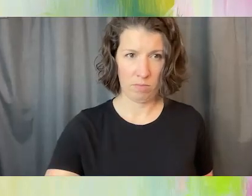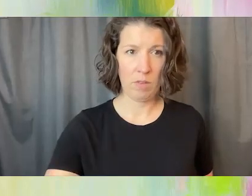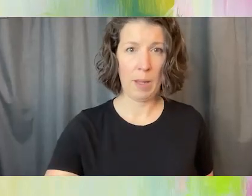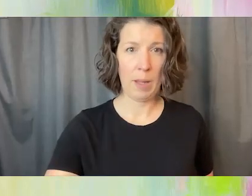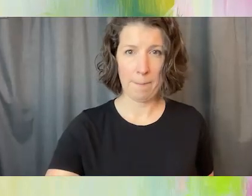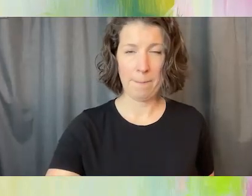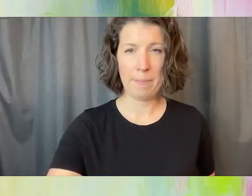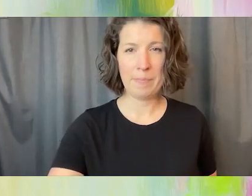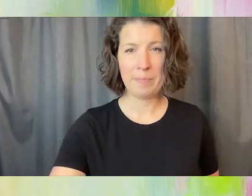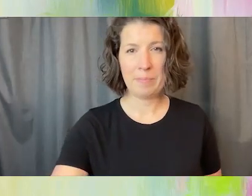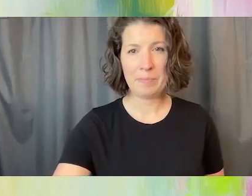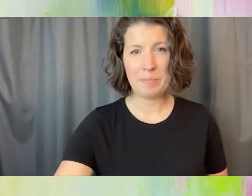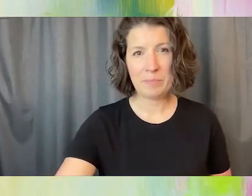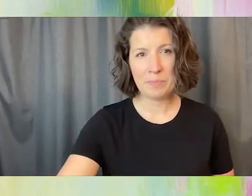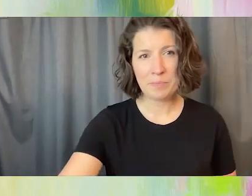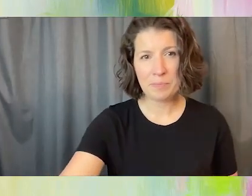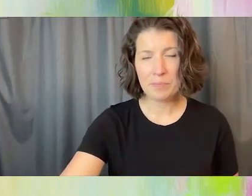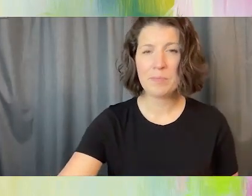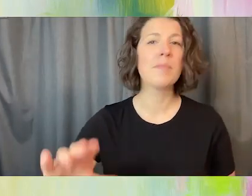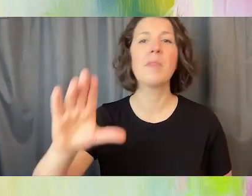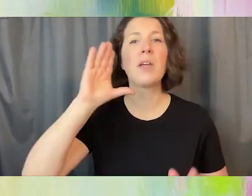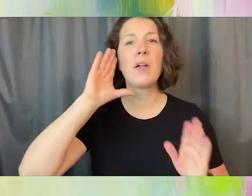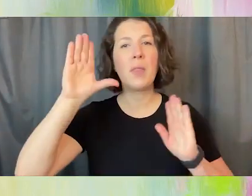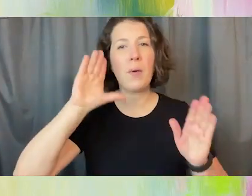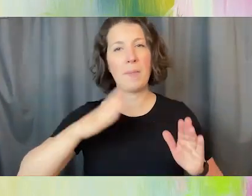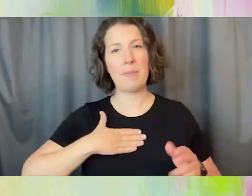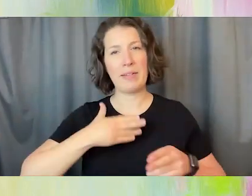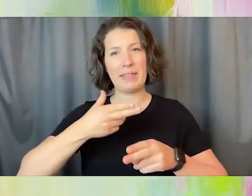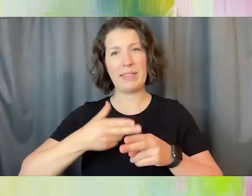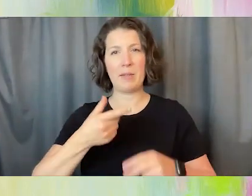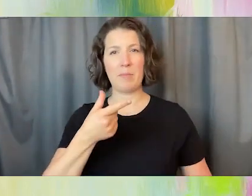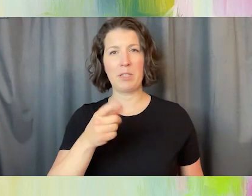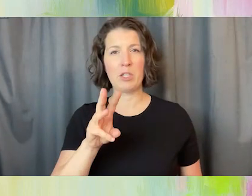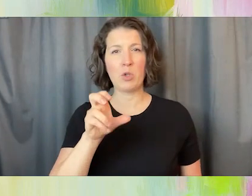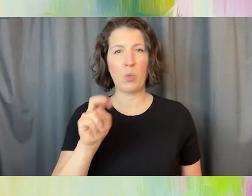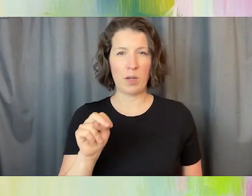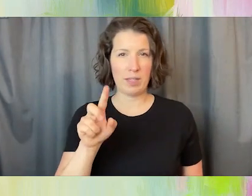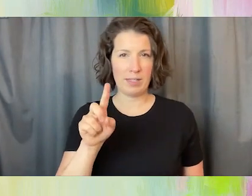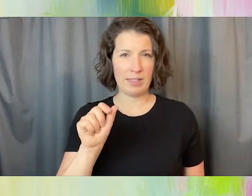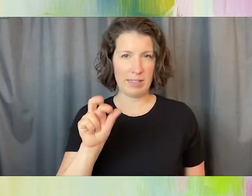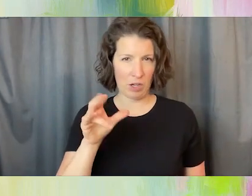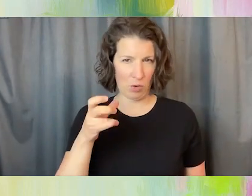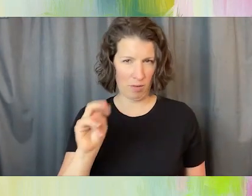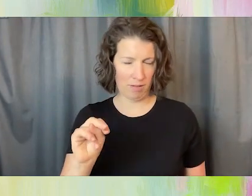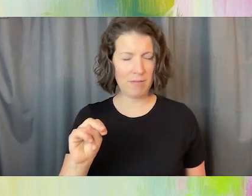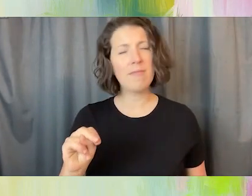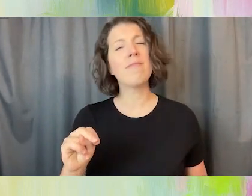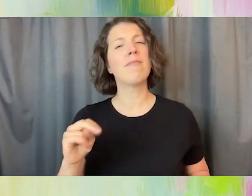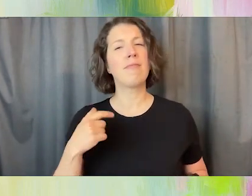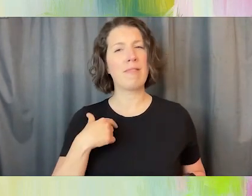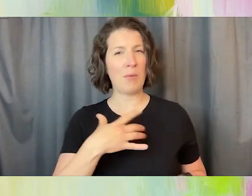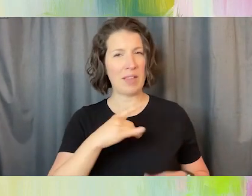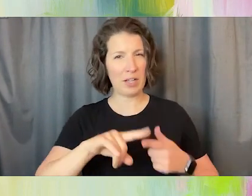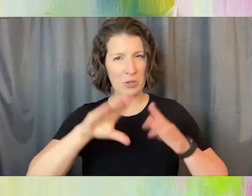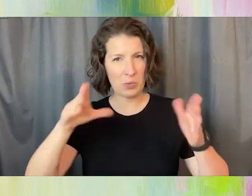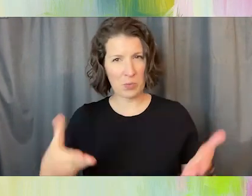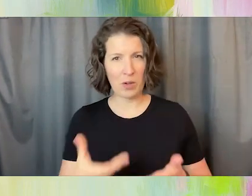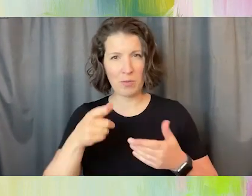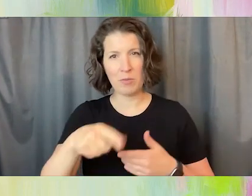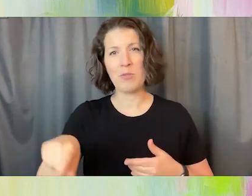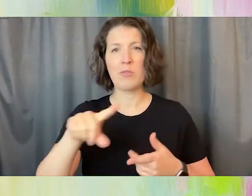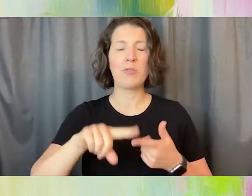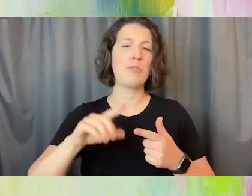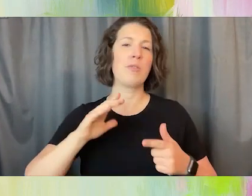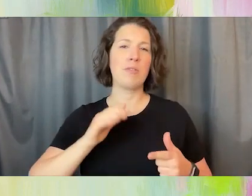Hi, my name is Gwen Darien, and I'd like to welcome you to our Learning from Communities, the National Patient Advocate